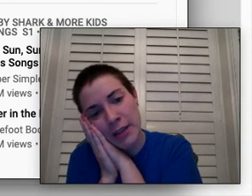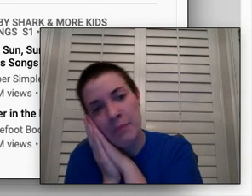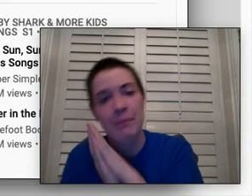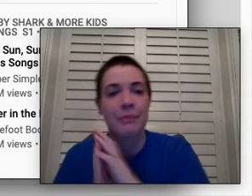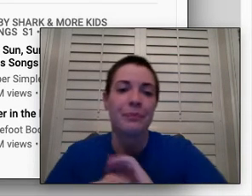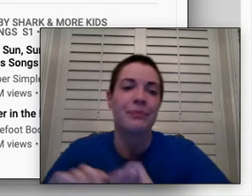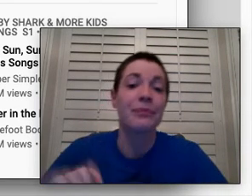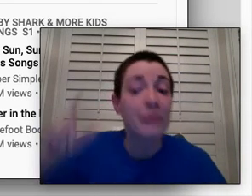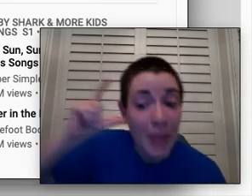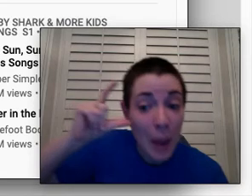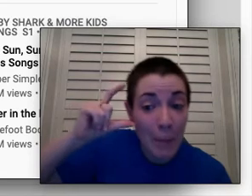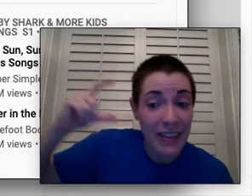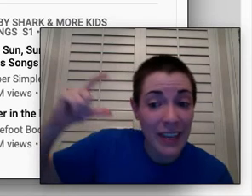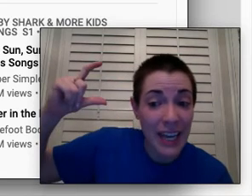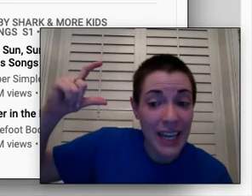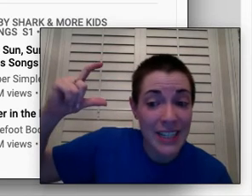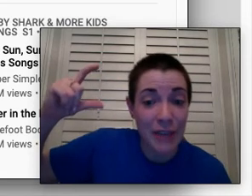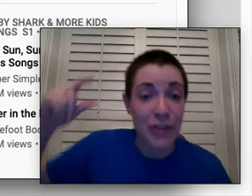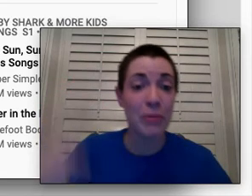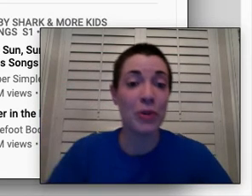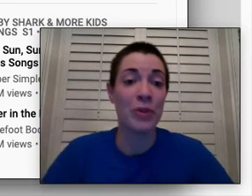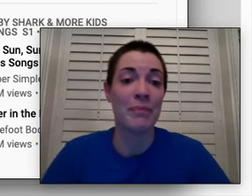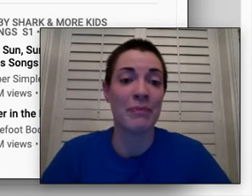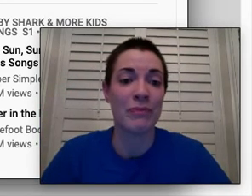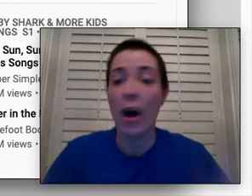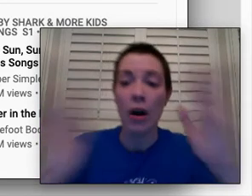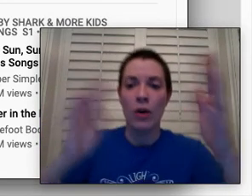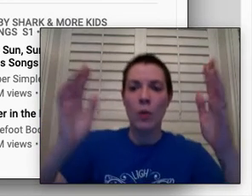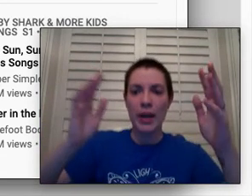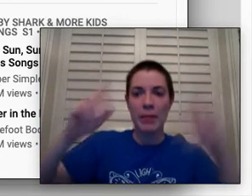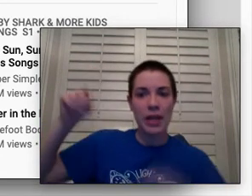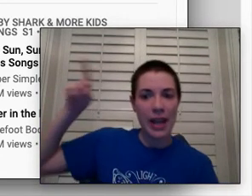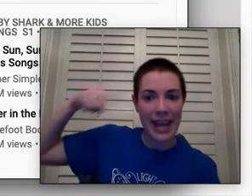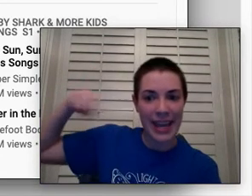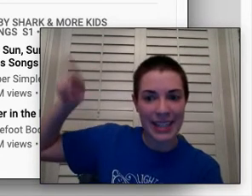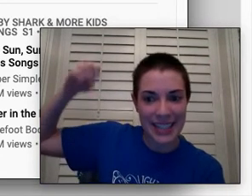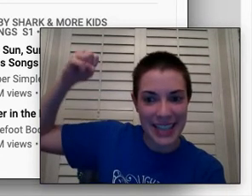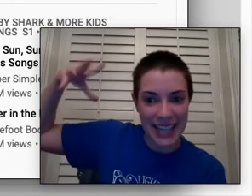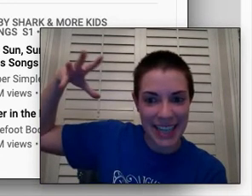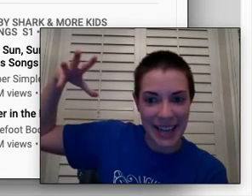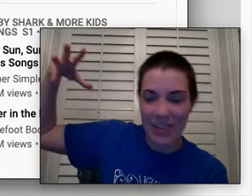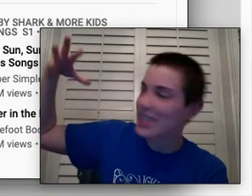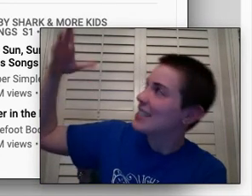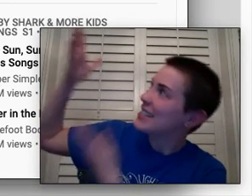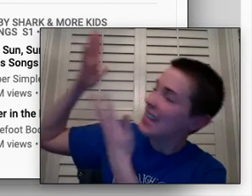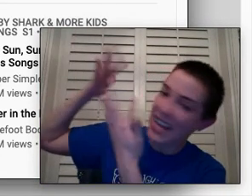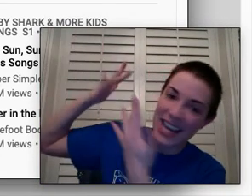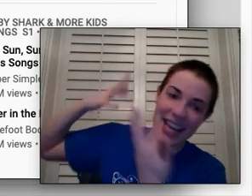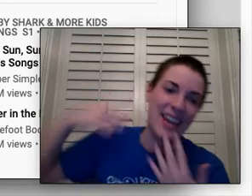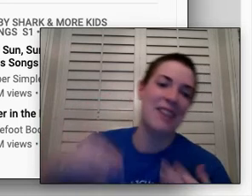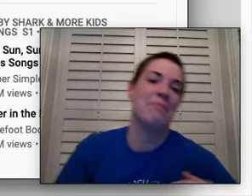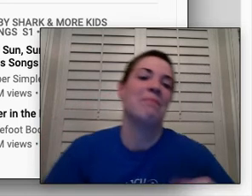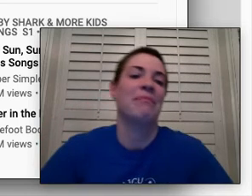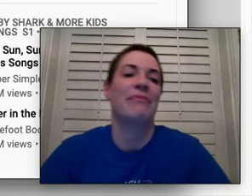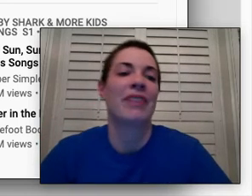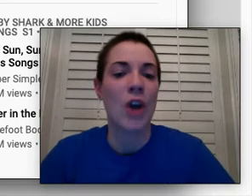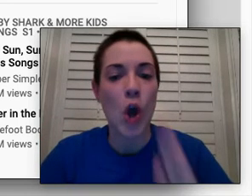head by the light of the moon. Wait a minute, it's daytime. There's the